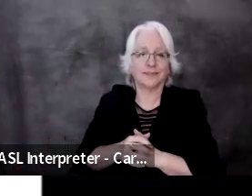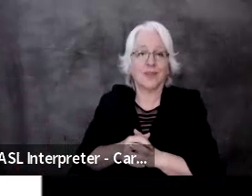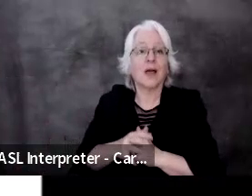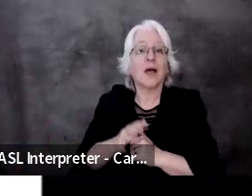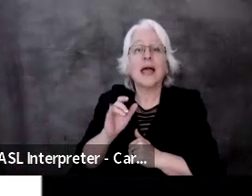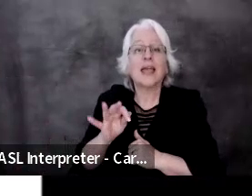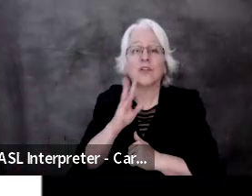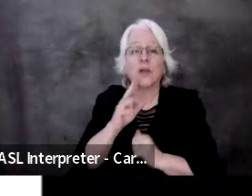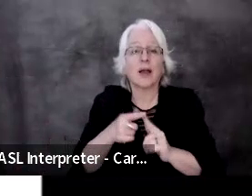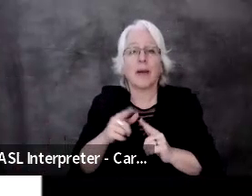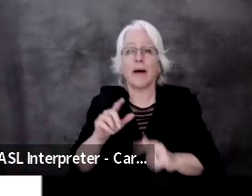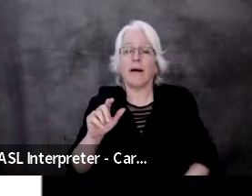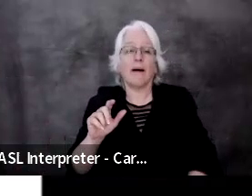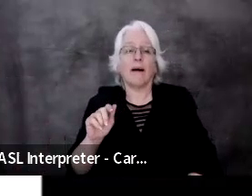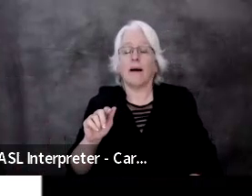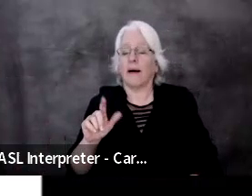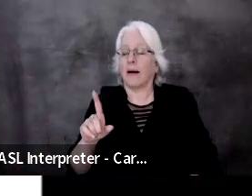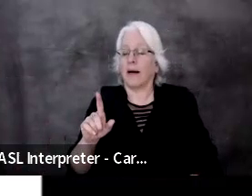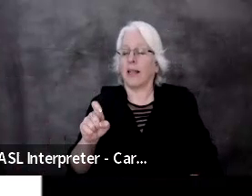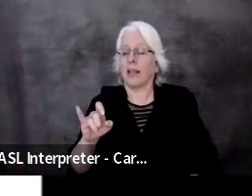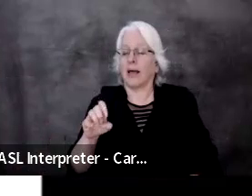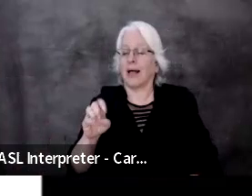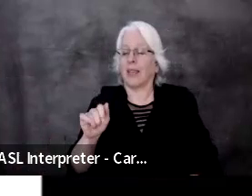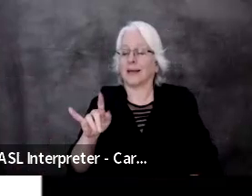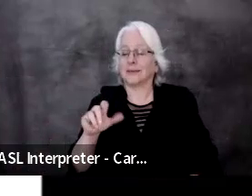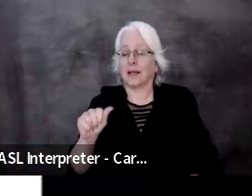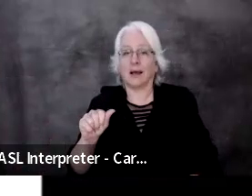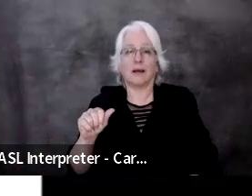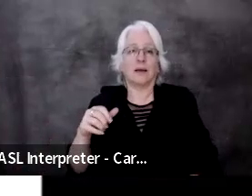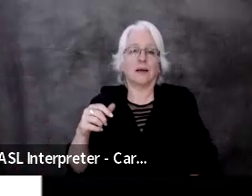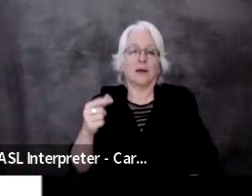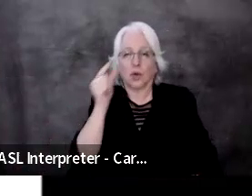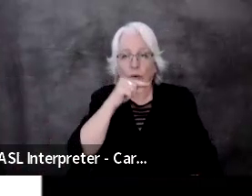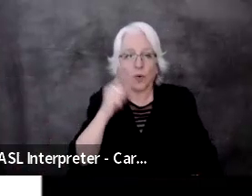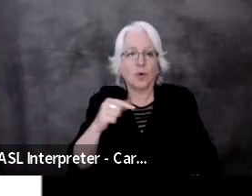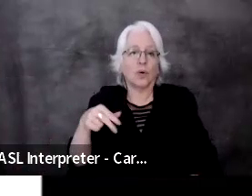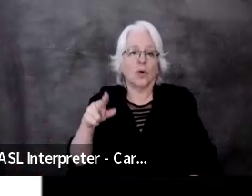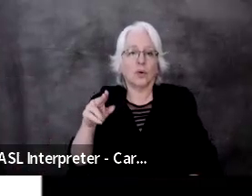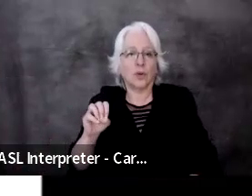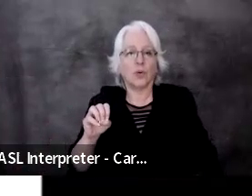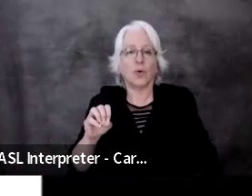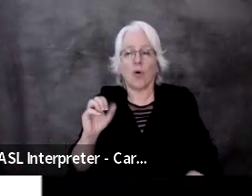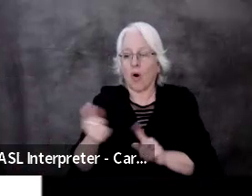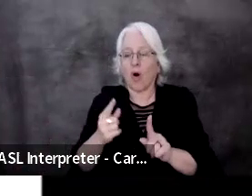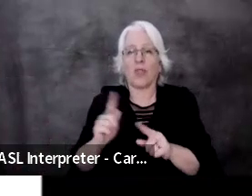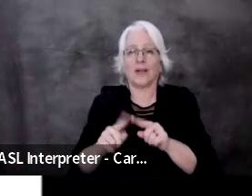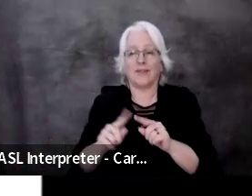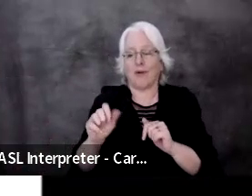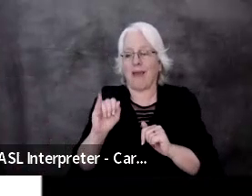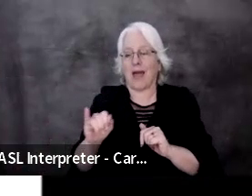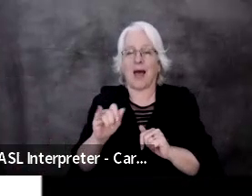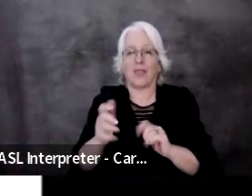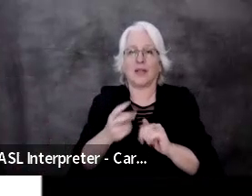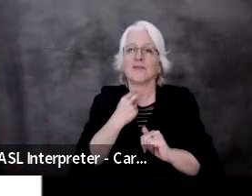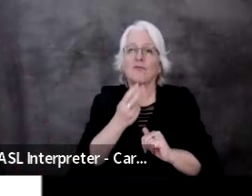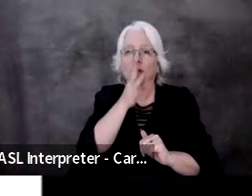about Amazon, Echo, Cube, Fire Sticks. All of these things are voice activated that allow you to function in